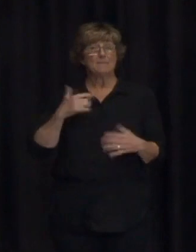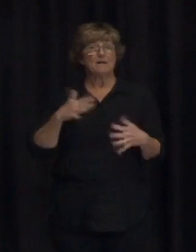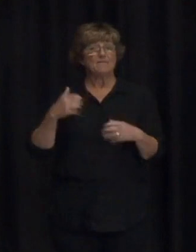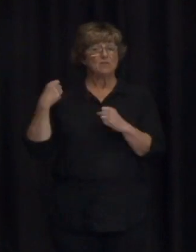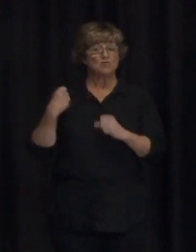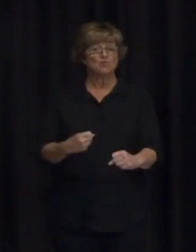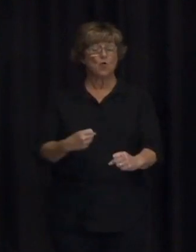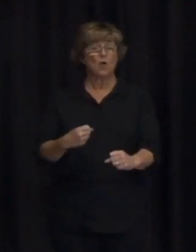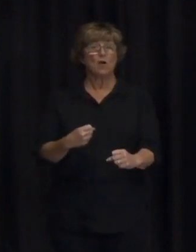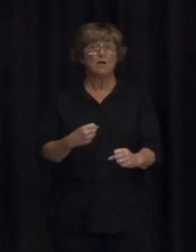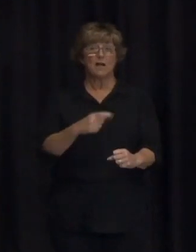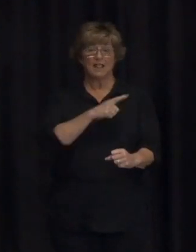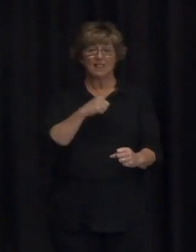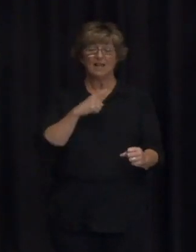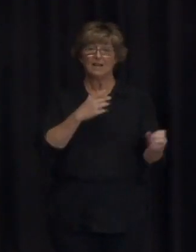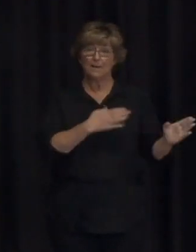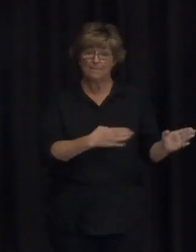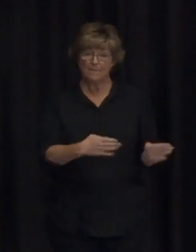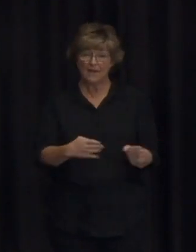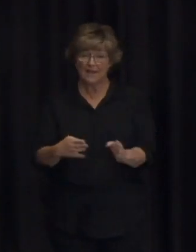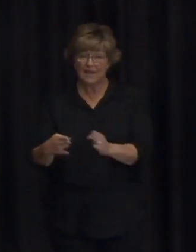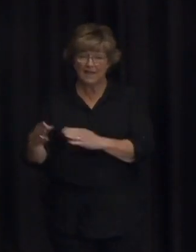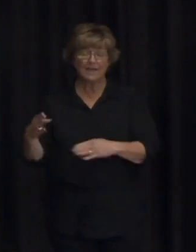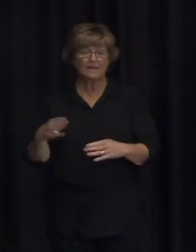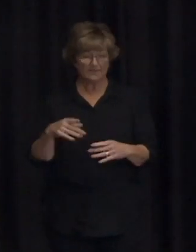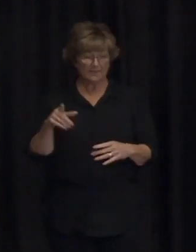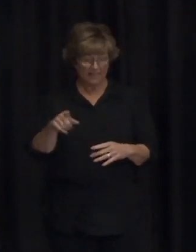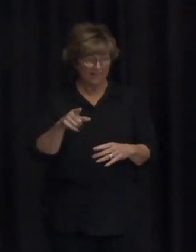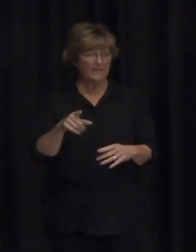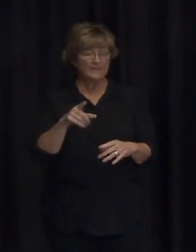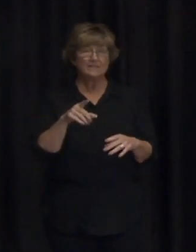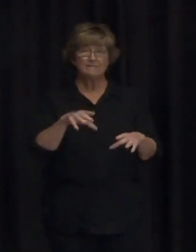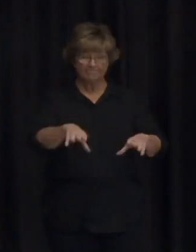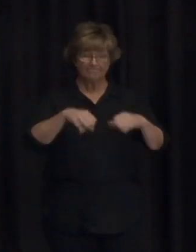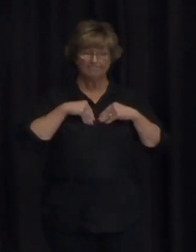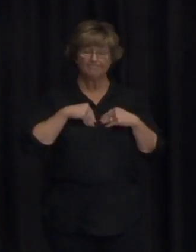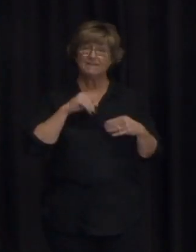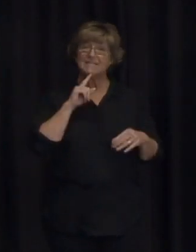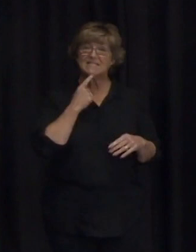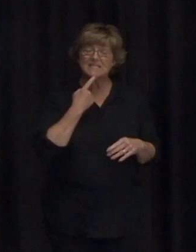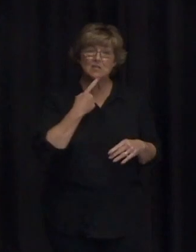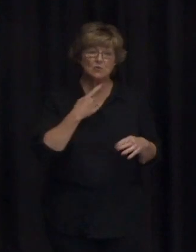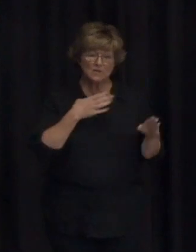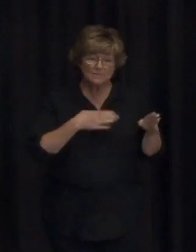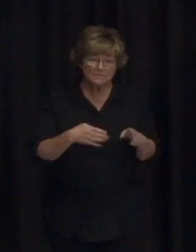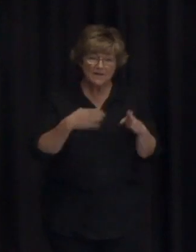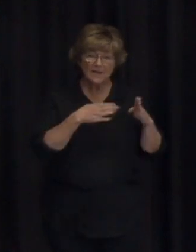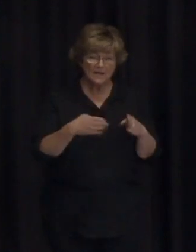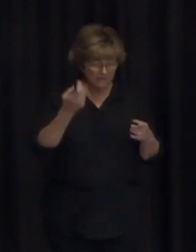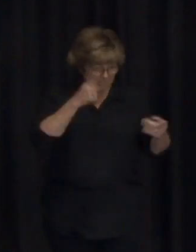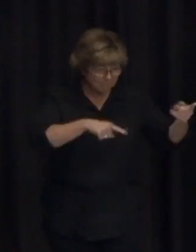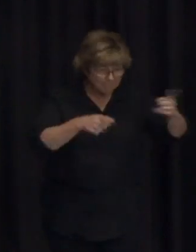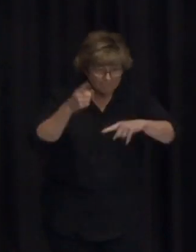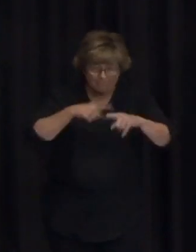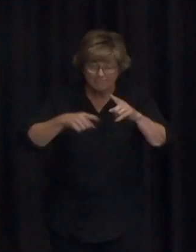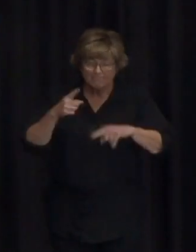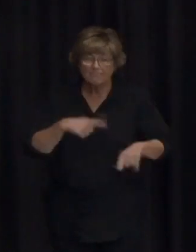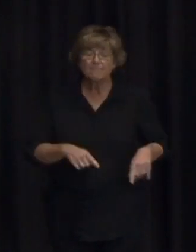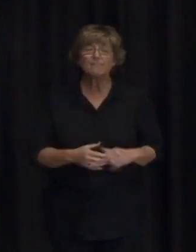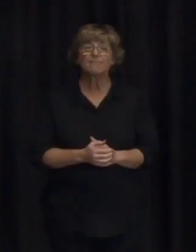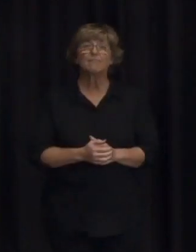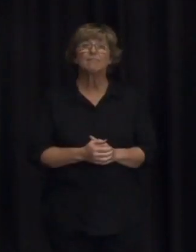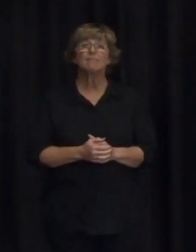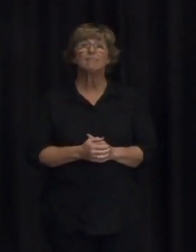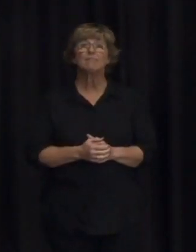plan that took the governor's leadership as a signpost. In the end, we all reached agreement on this plan.